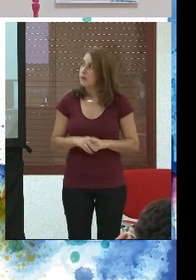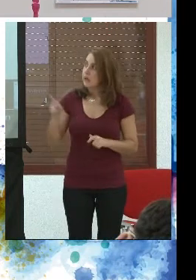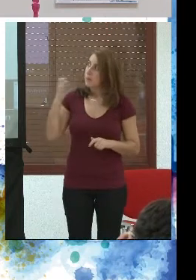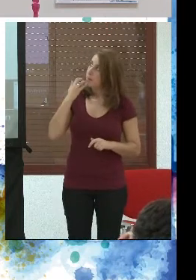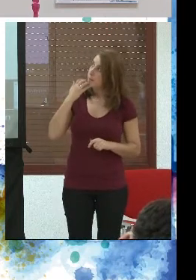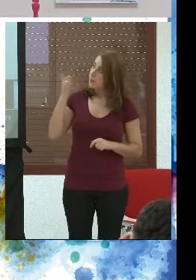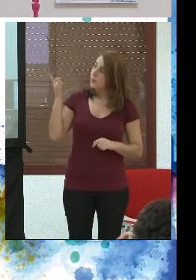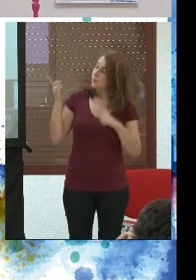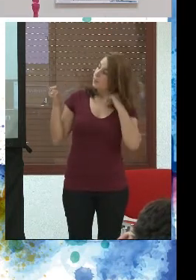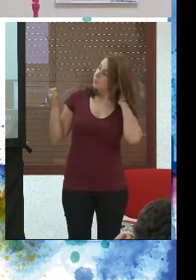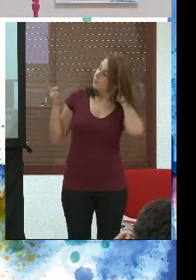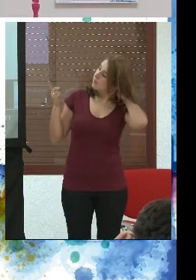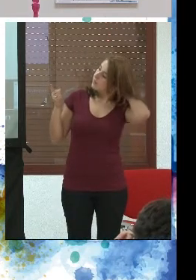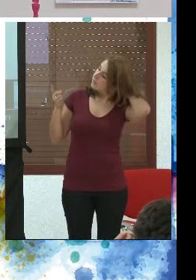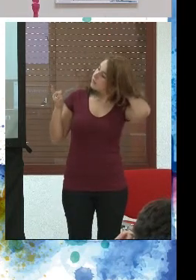stimulation paradigm.